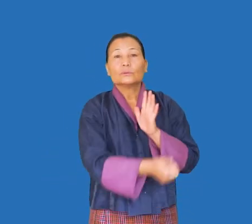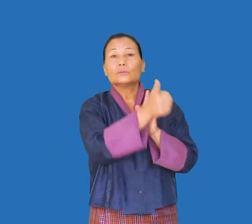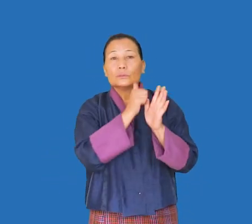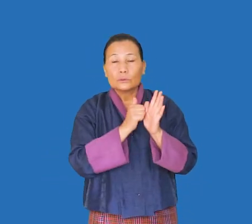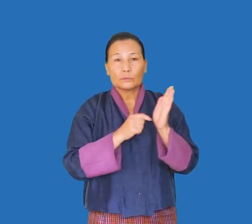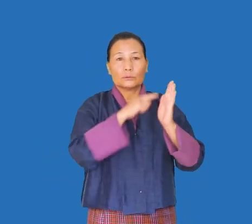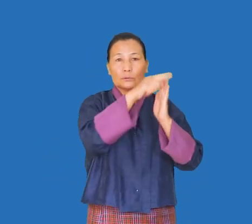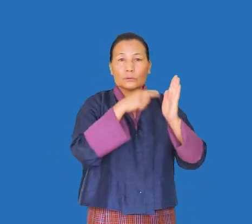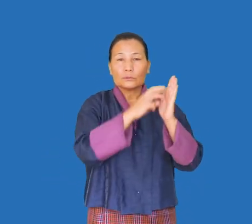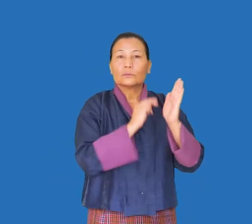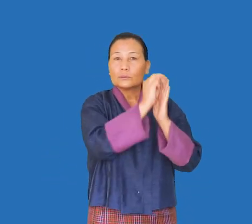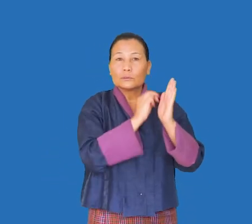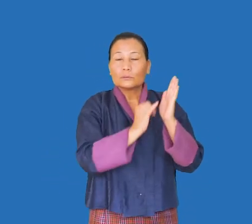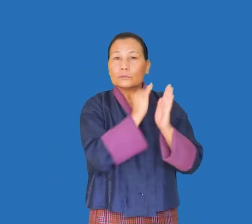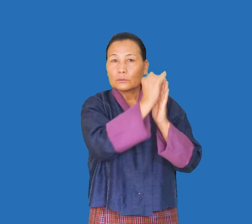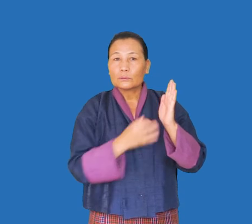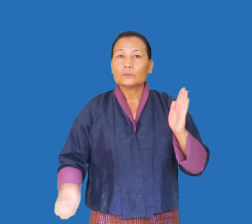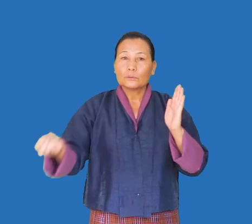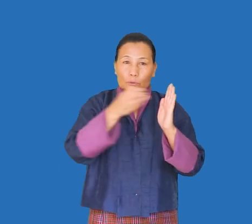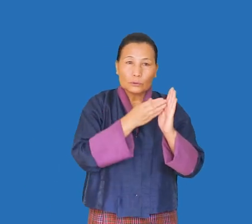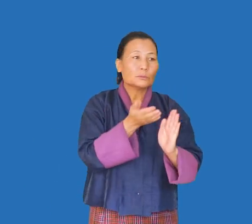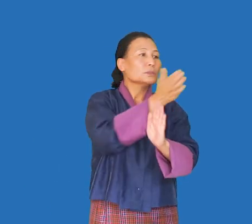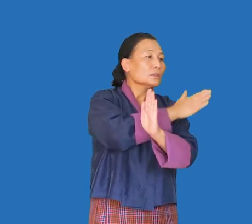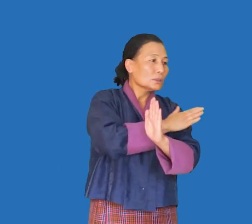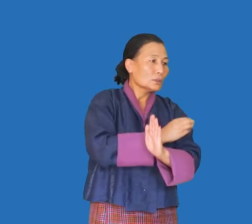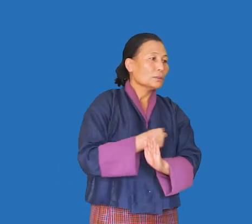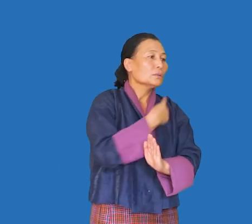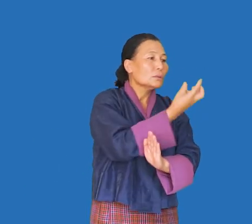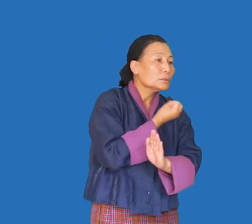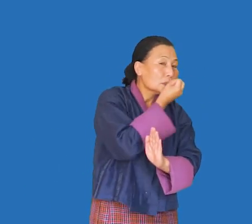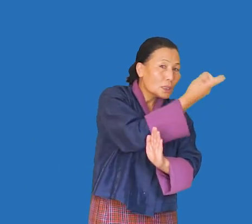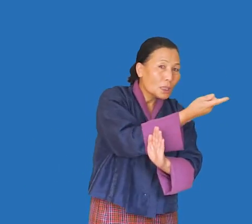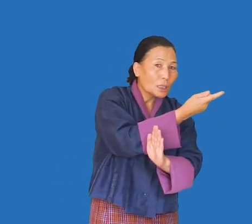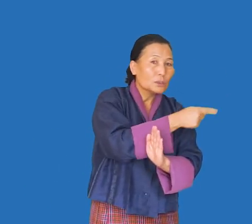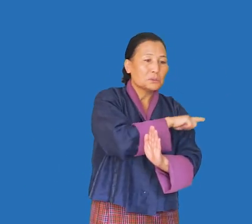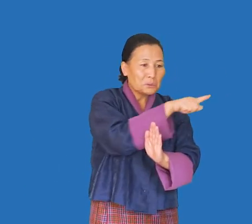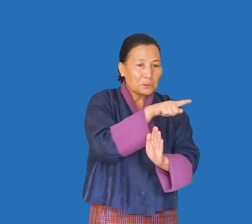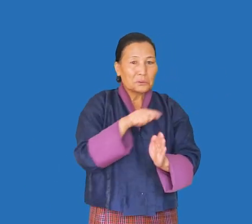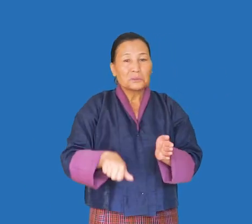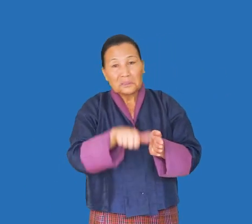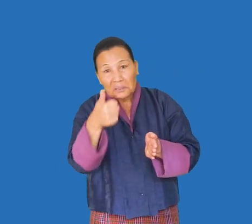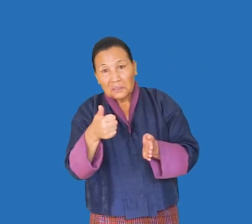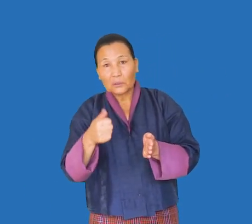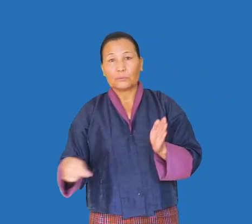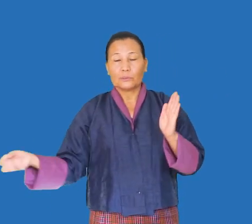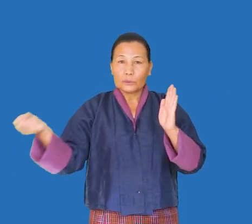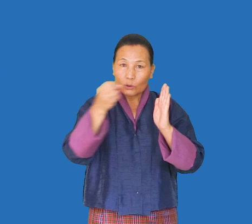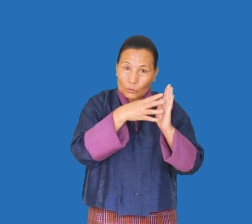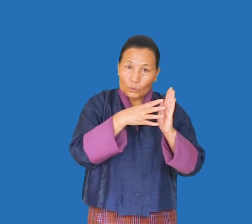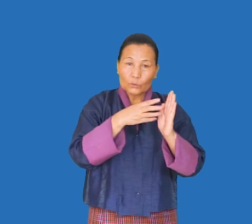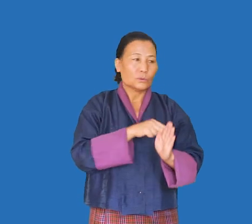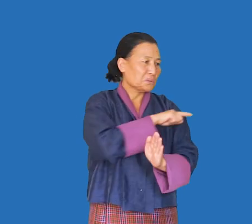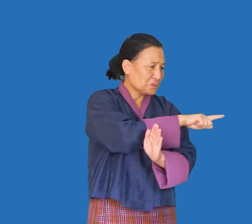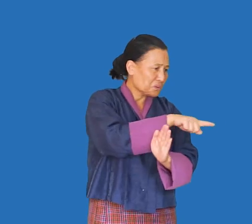Never post or use any material without an approval of an organization or